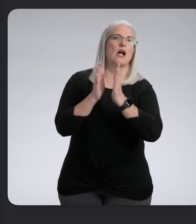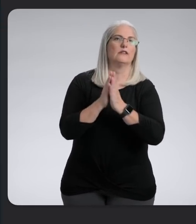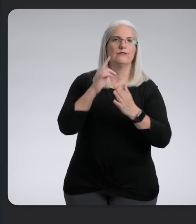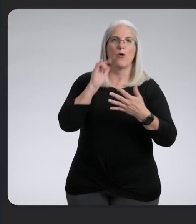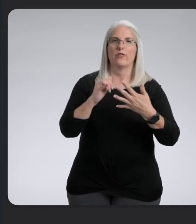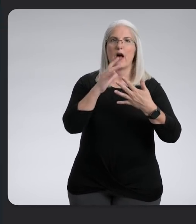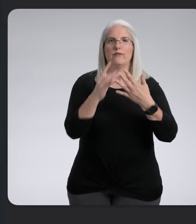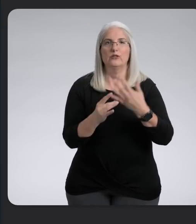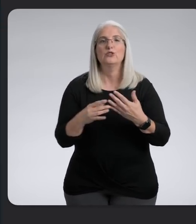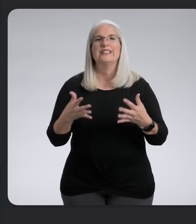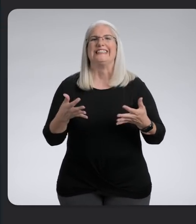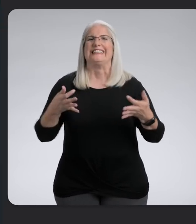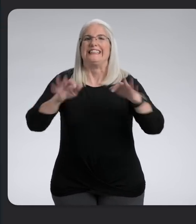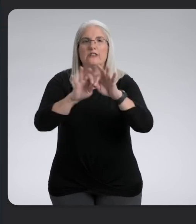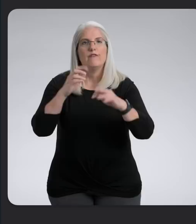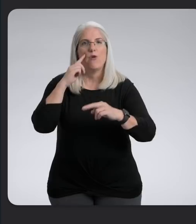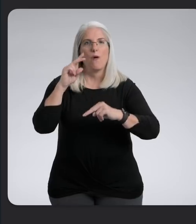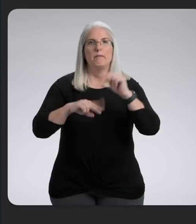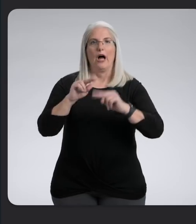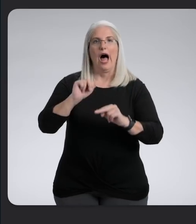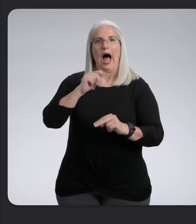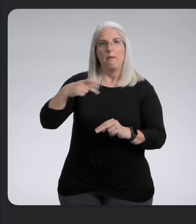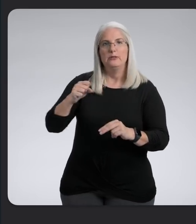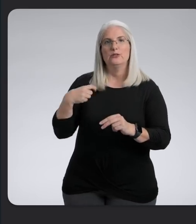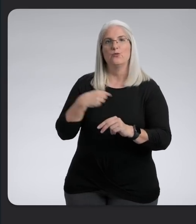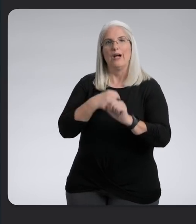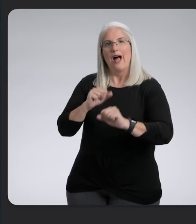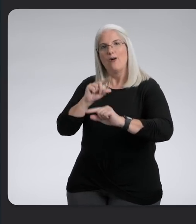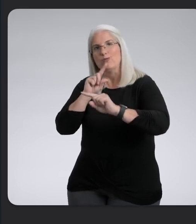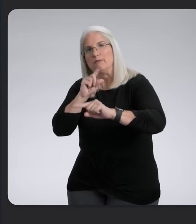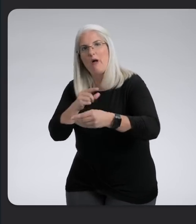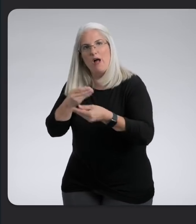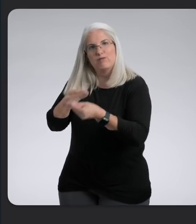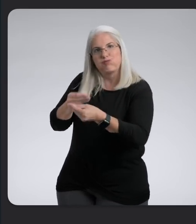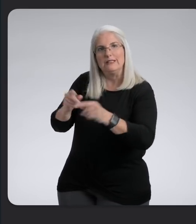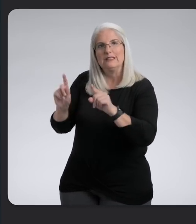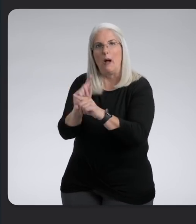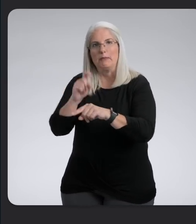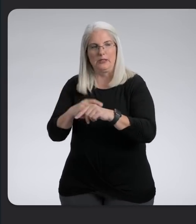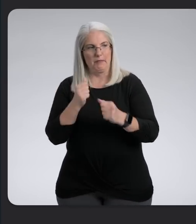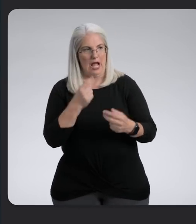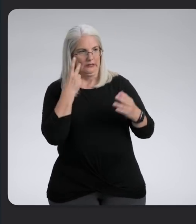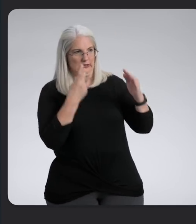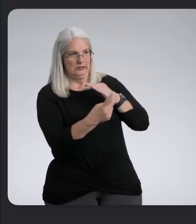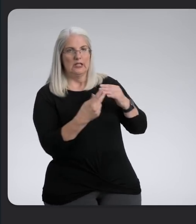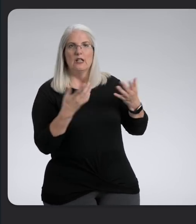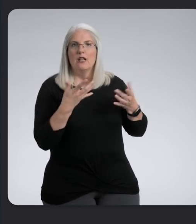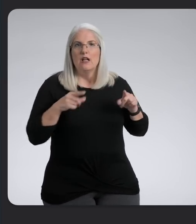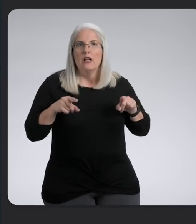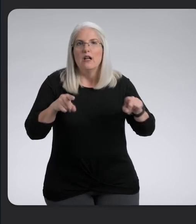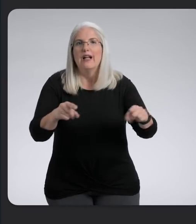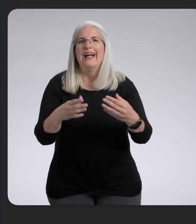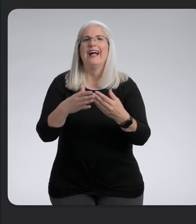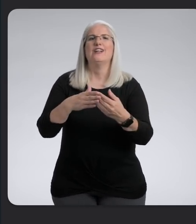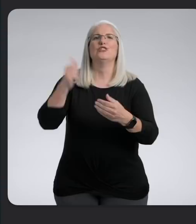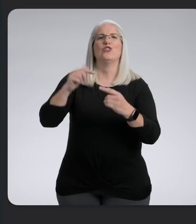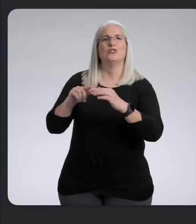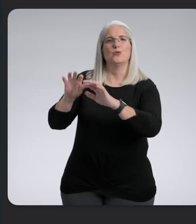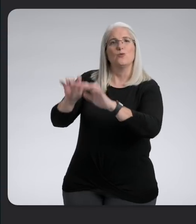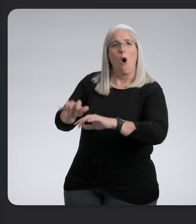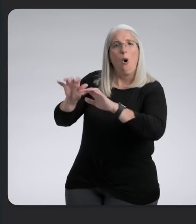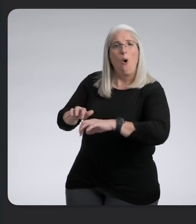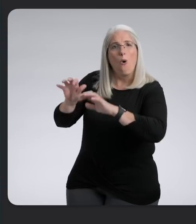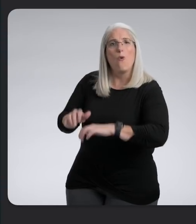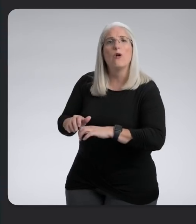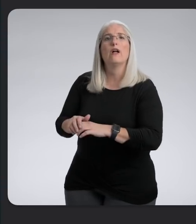doing work in the background. Concurrency also makes it dramatically easier to write code that does work in parallel, so your app can take